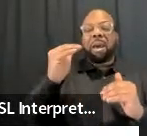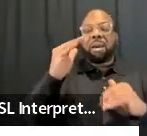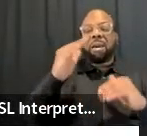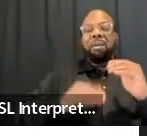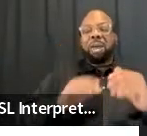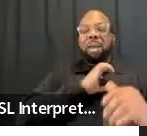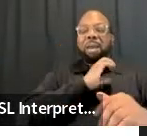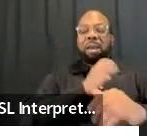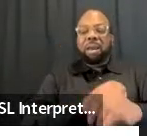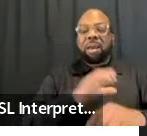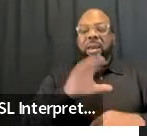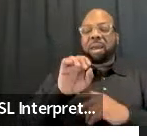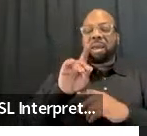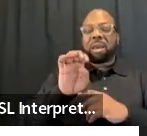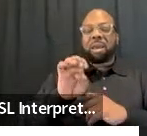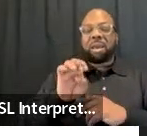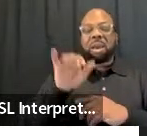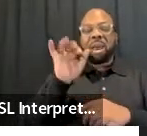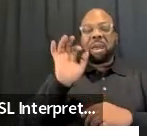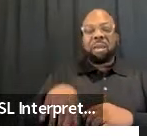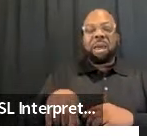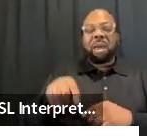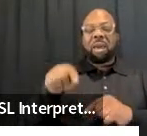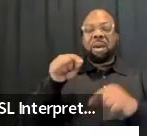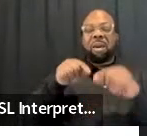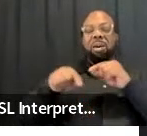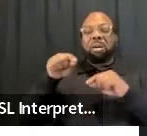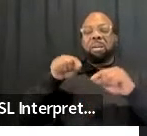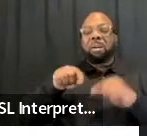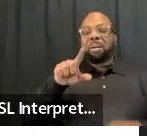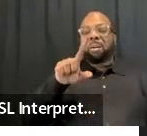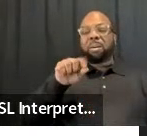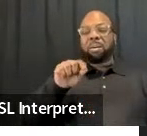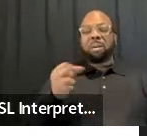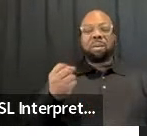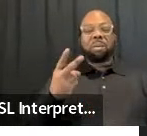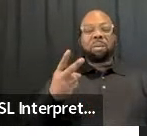dates back to 2012 with our zone green zoning text amendment.